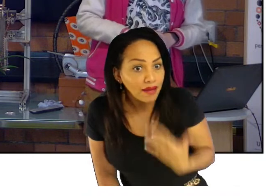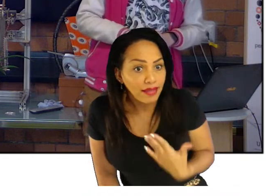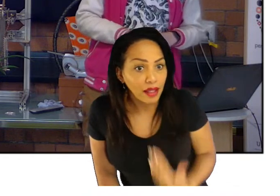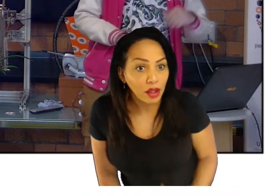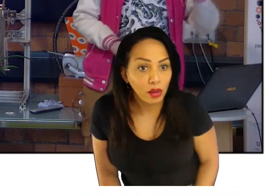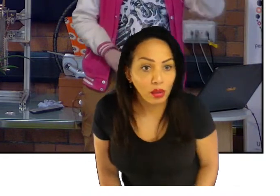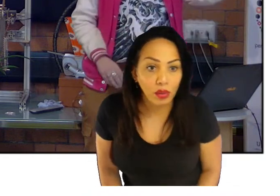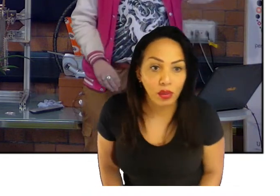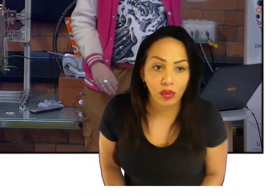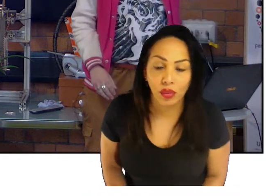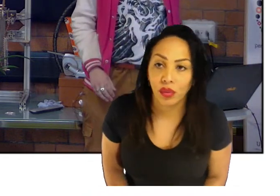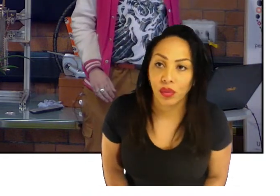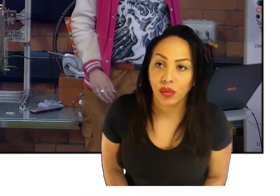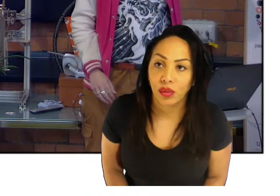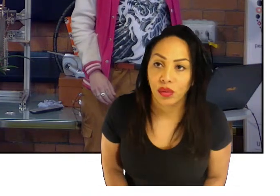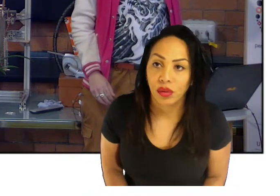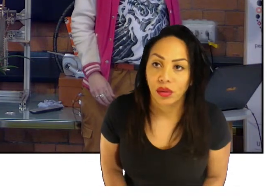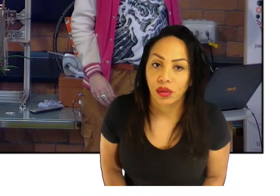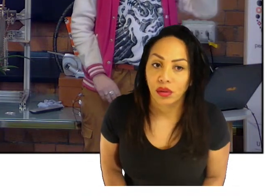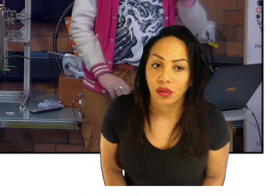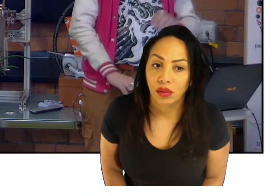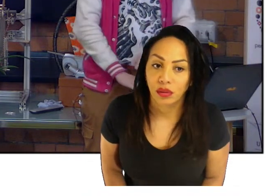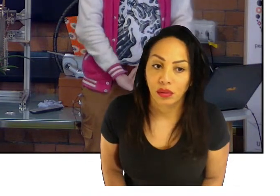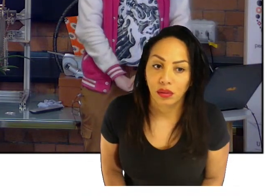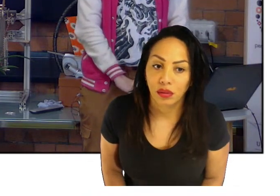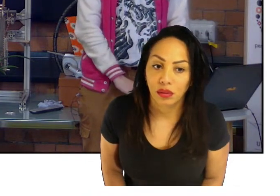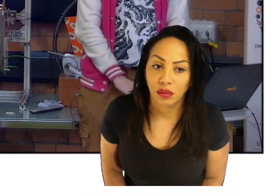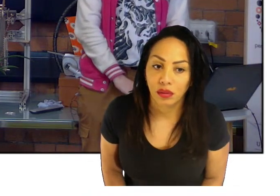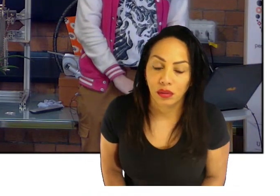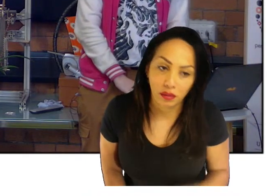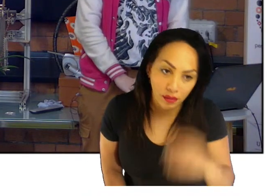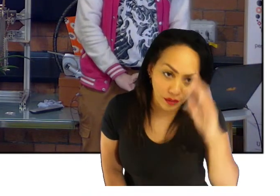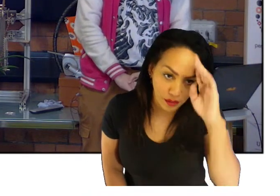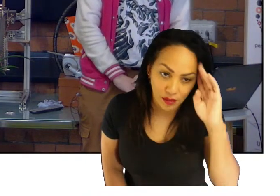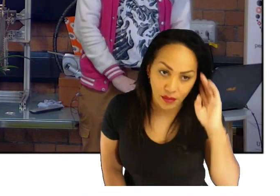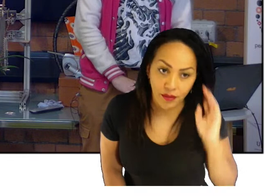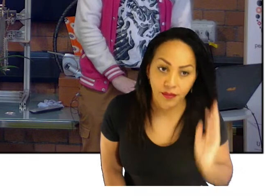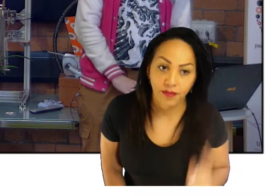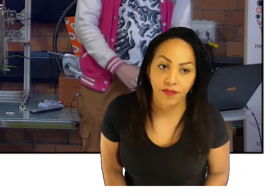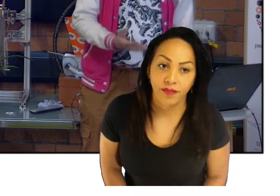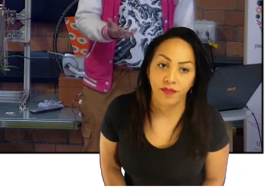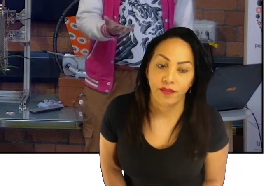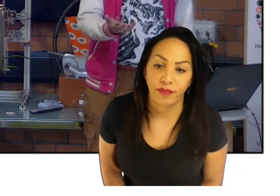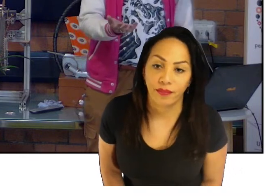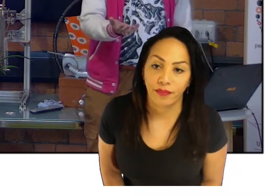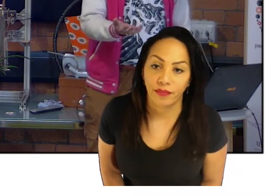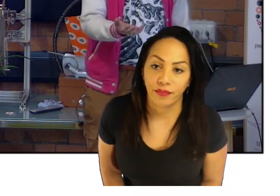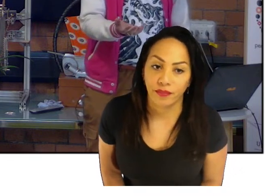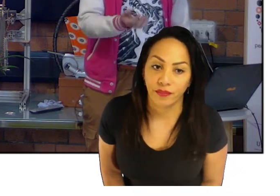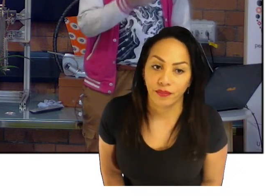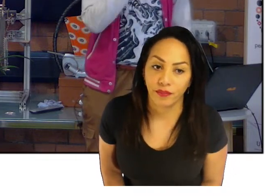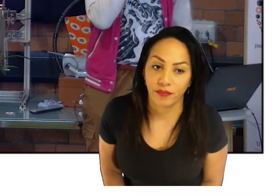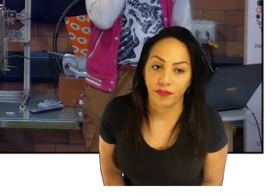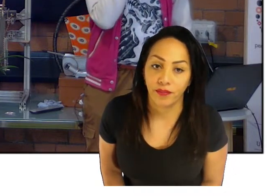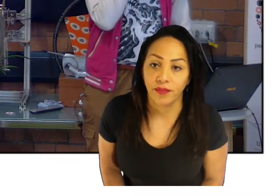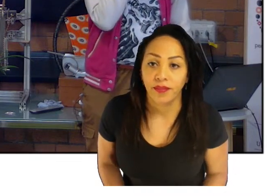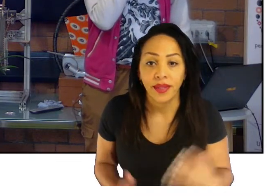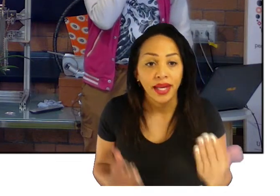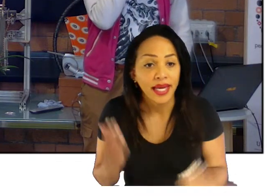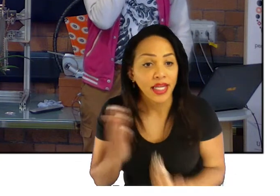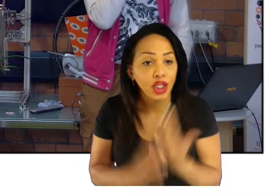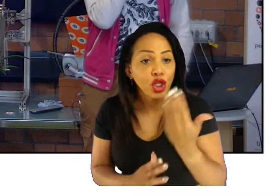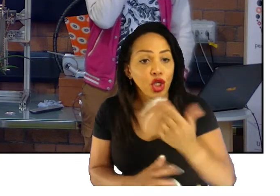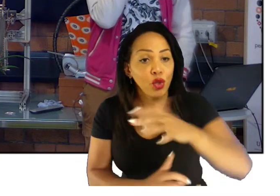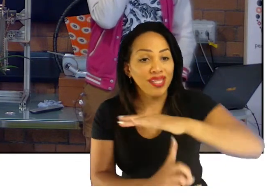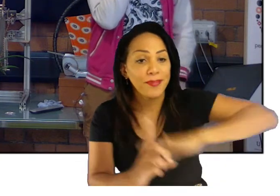do we need to respect everyone as an individual within a new space, or do